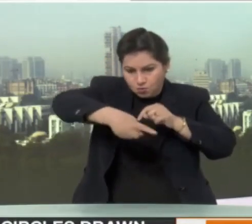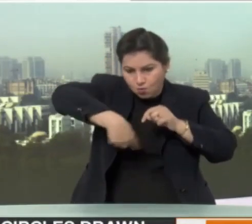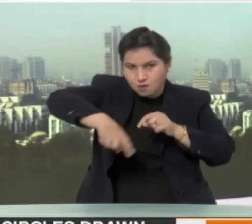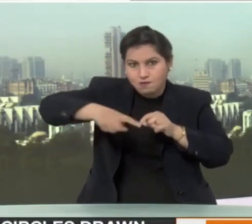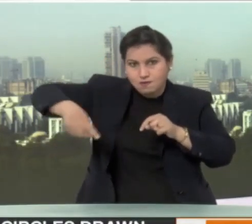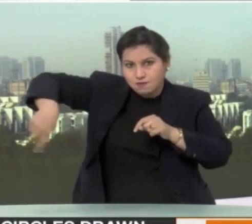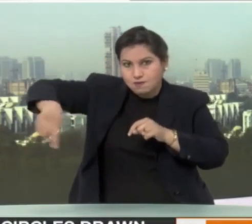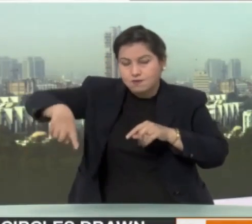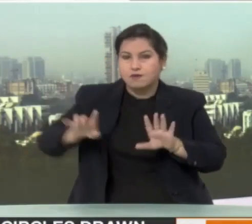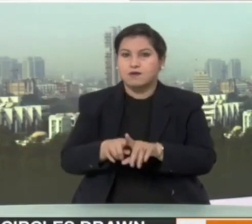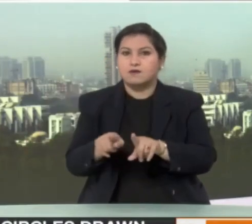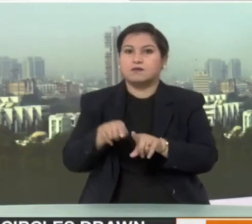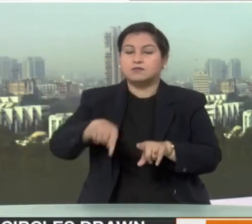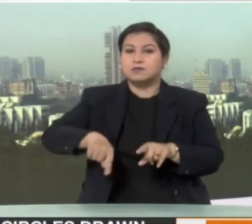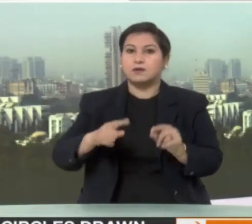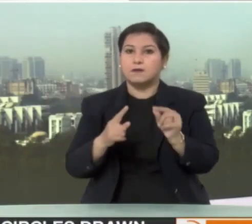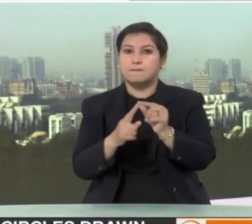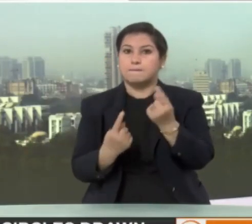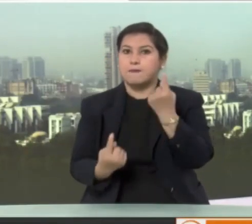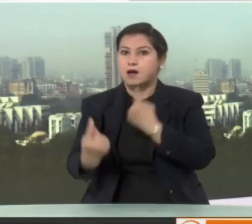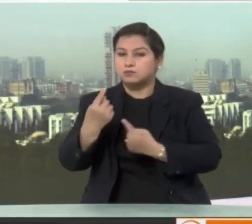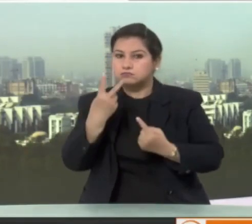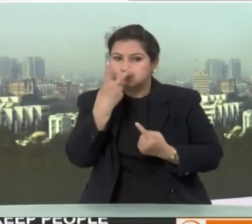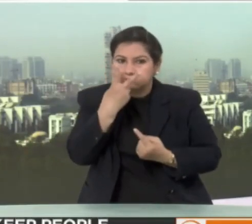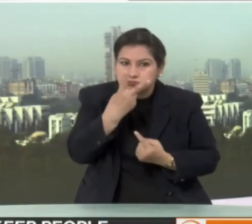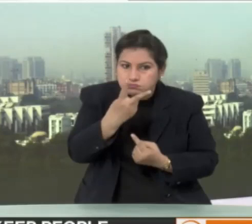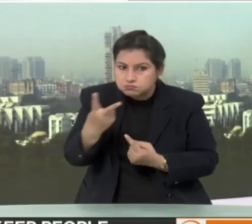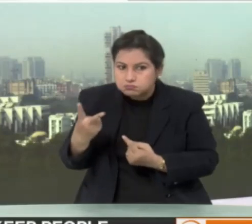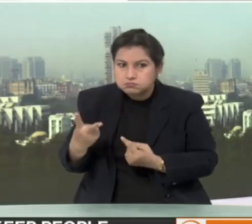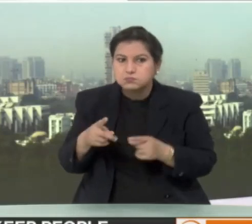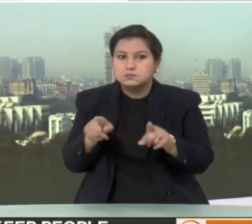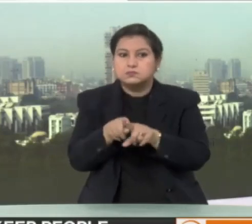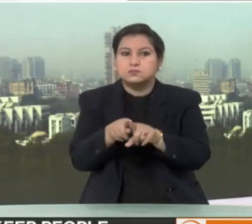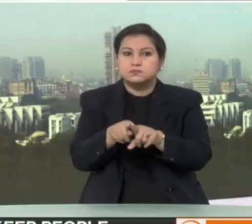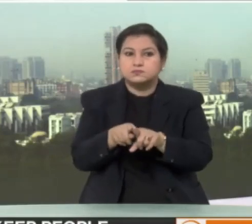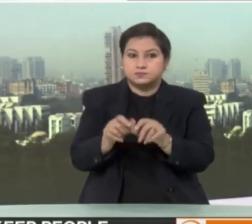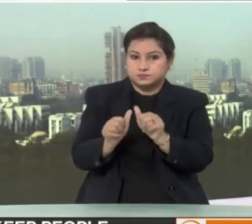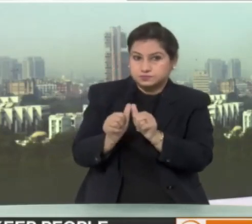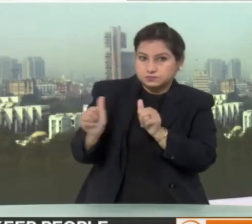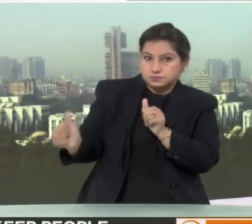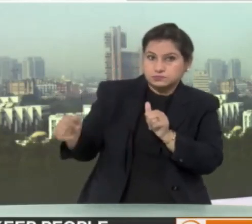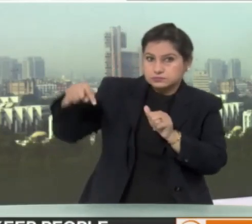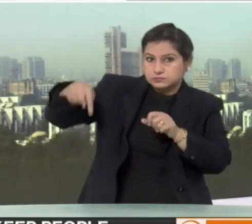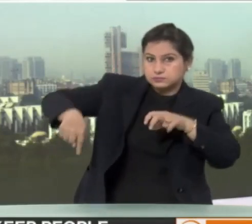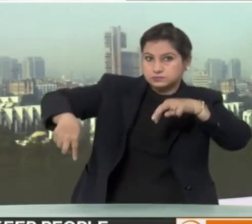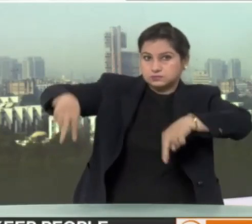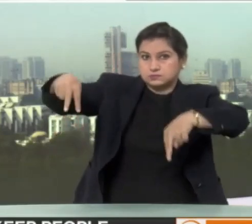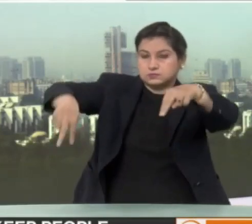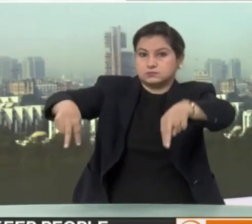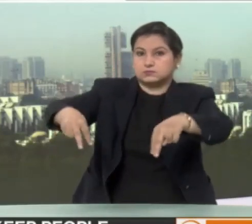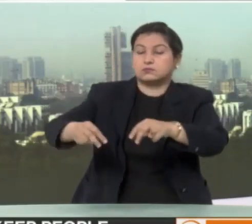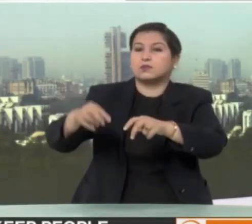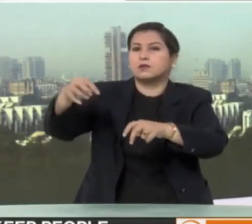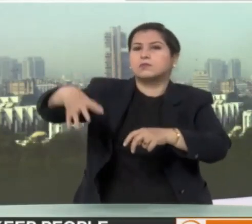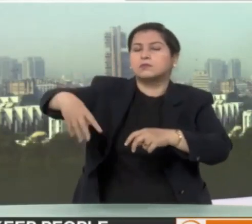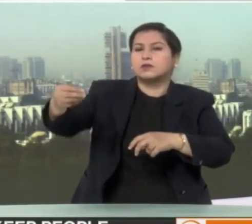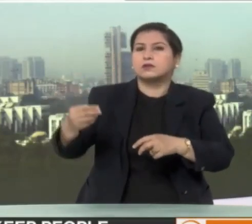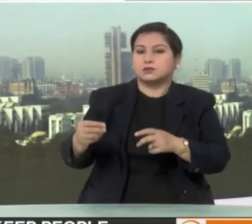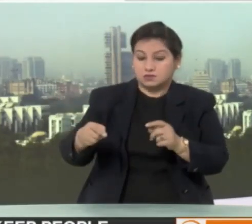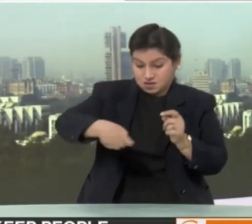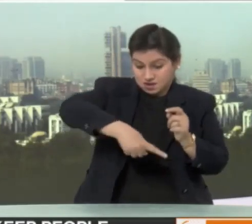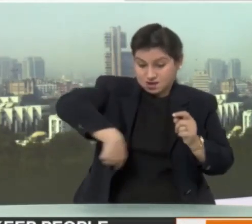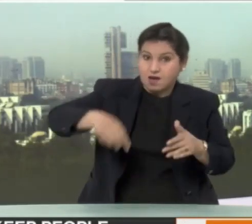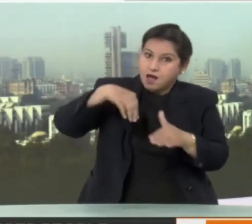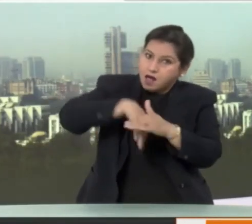famed park boasts panoramic view of San Francisco skyline, while visitors are encouraged to sit within the white